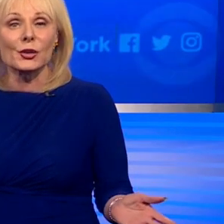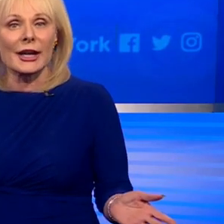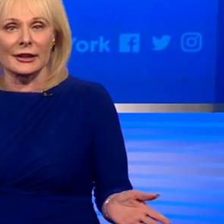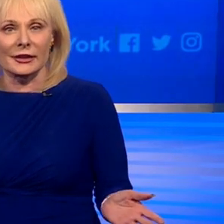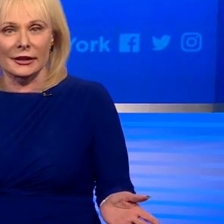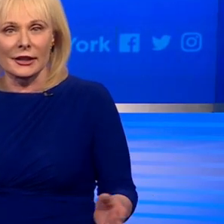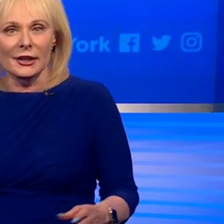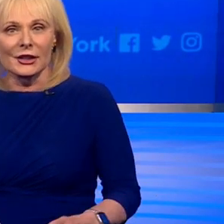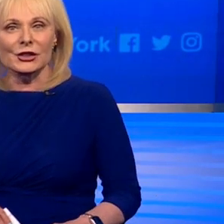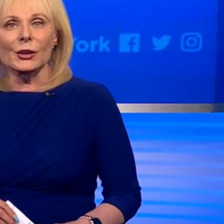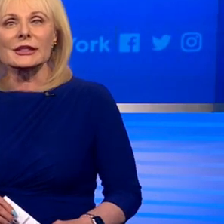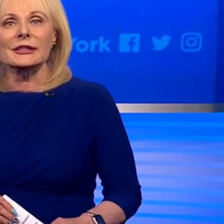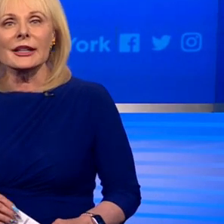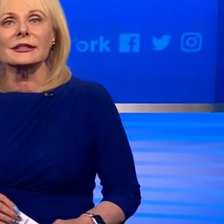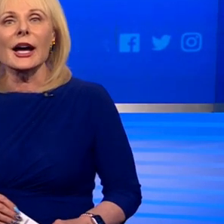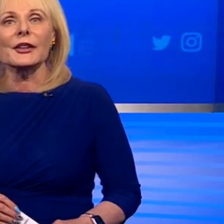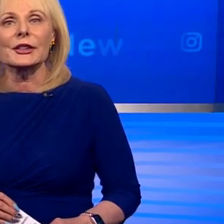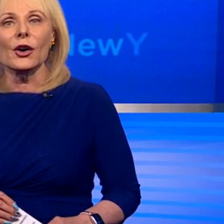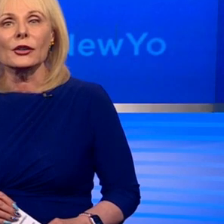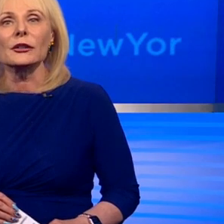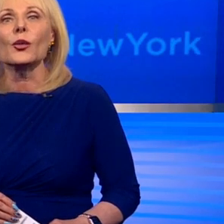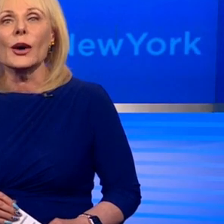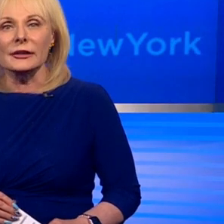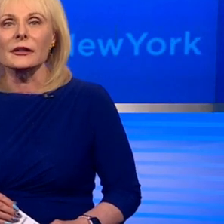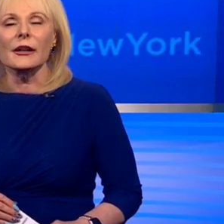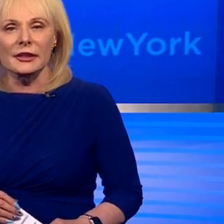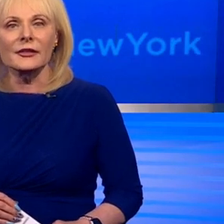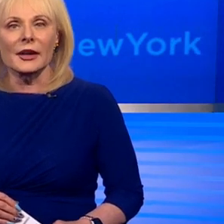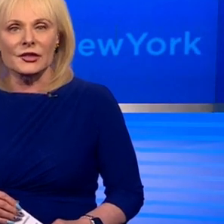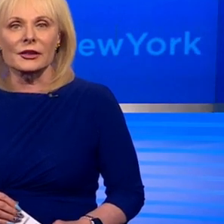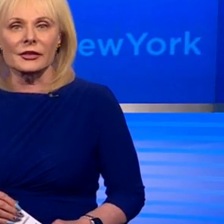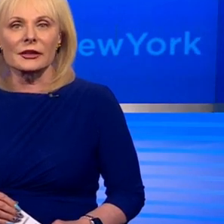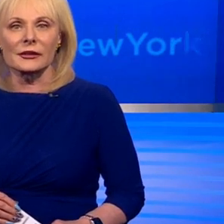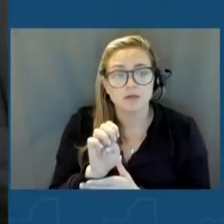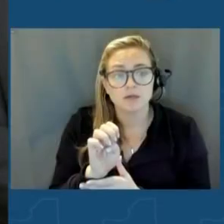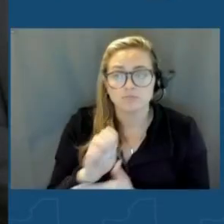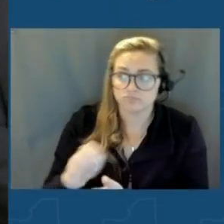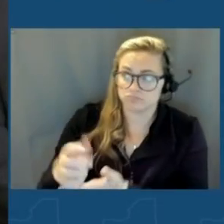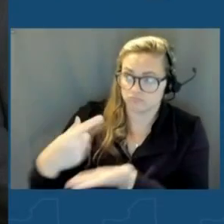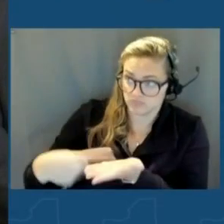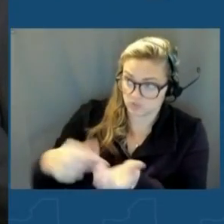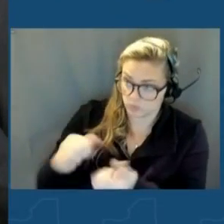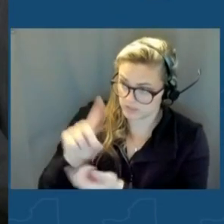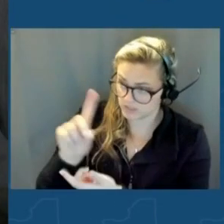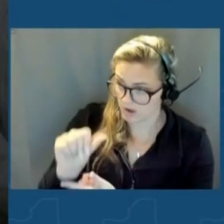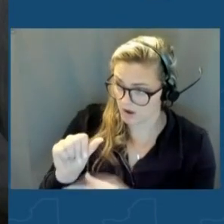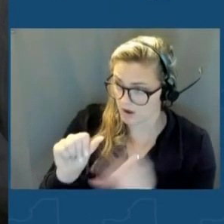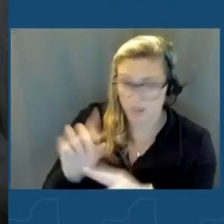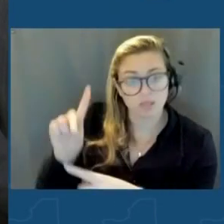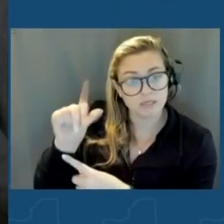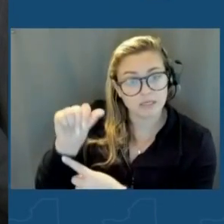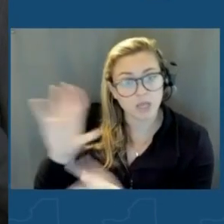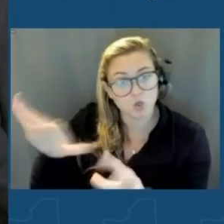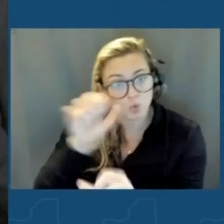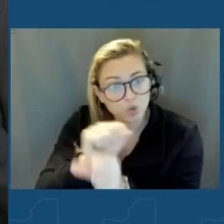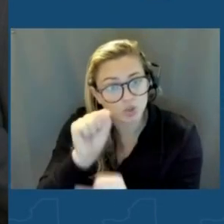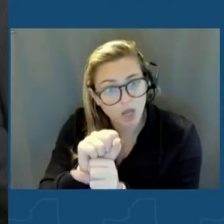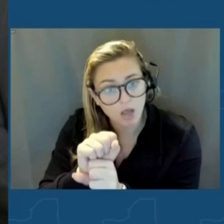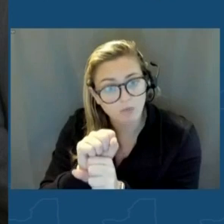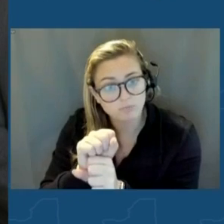home without doing anything. So instead, Kathy Hochul went on the offensive. District attorneys, do your jobs.